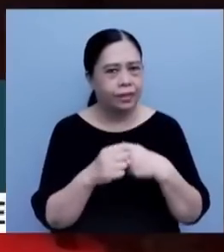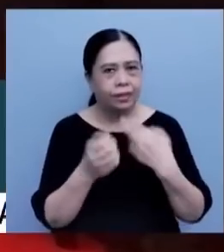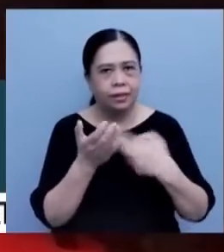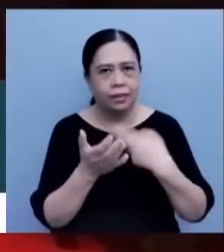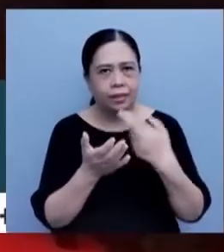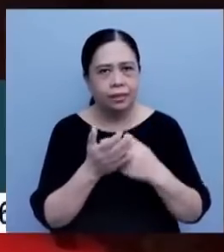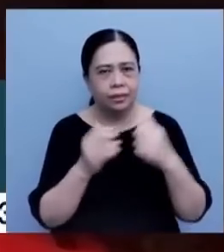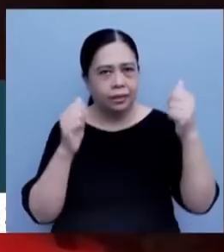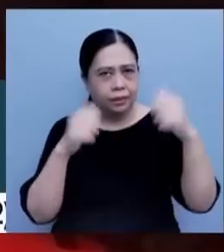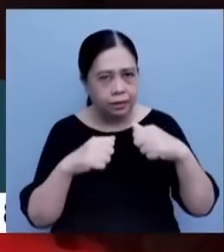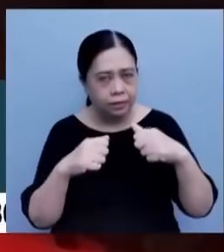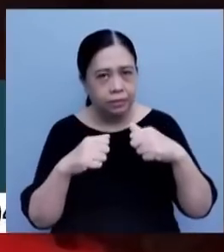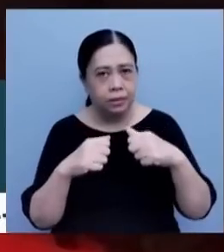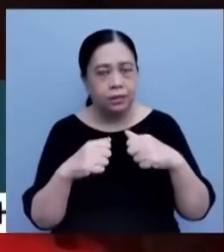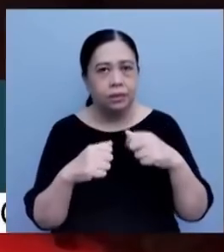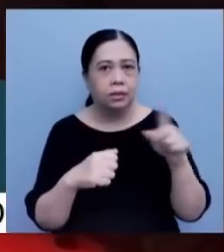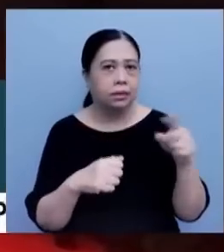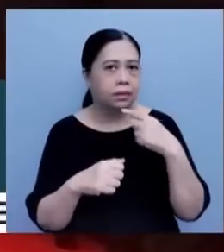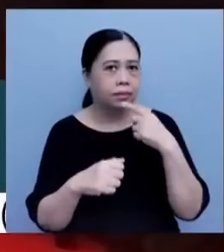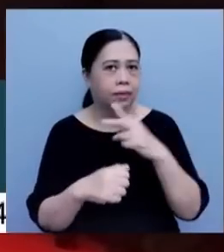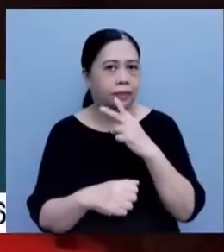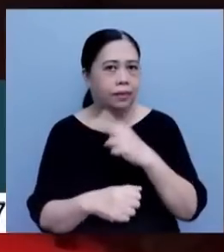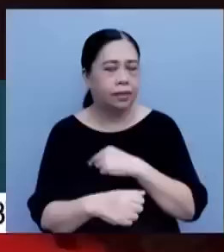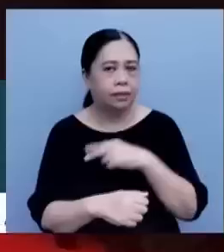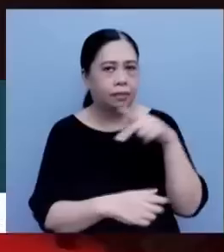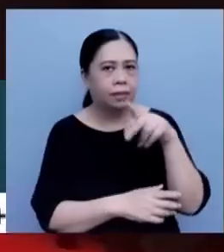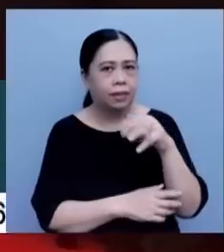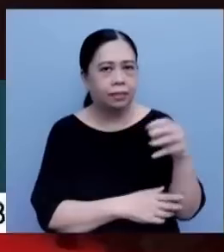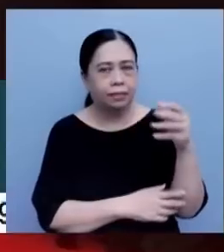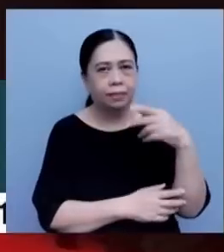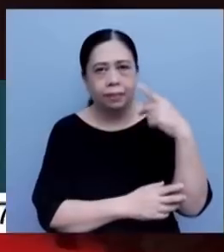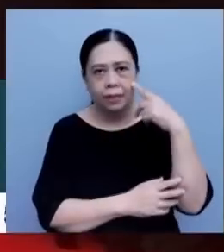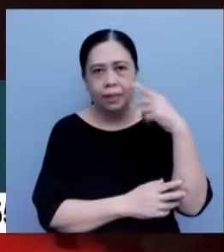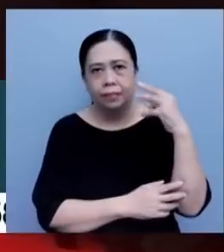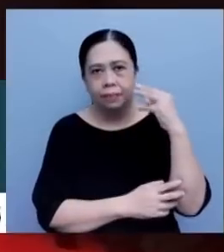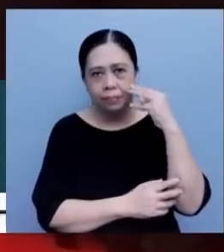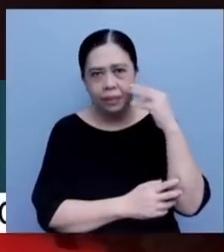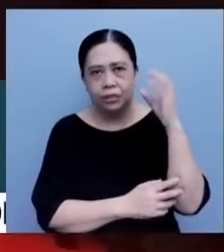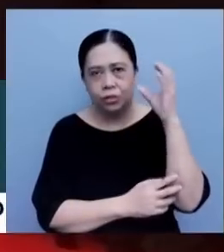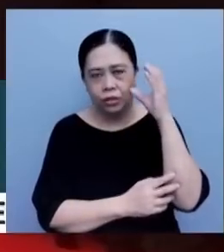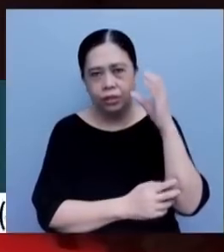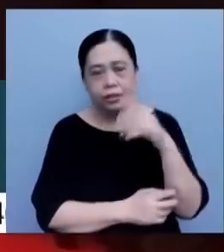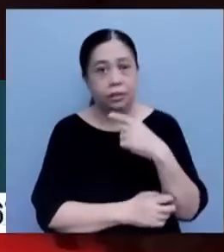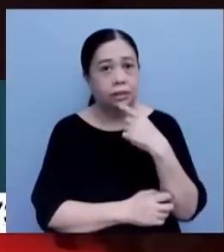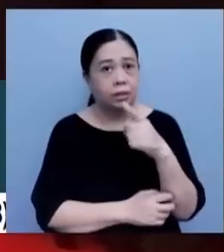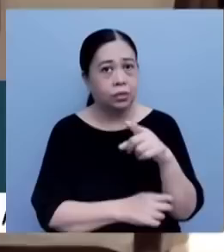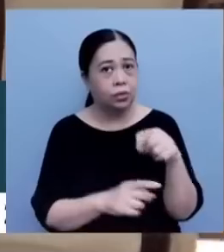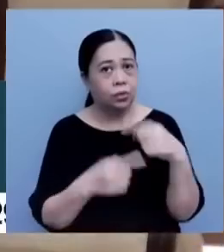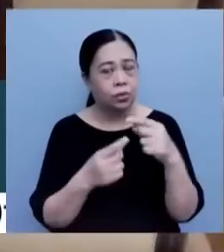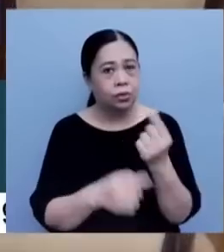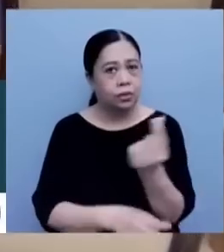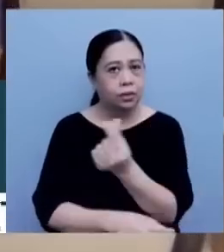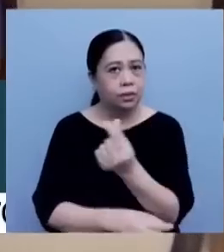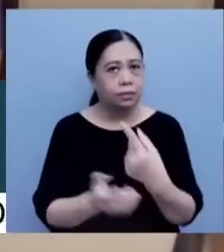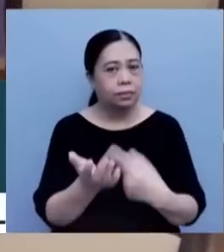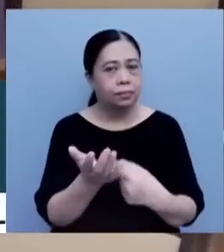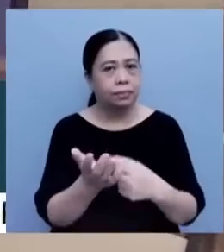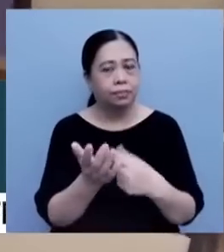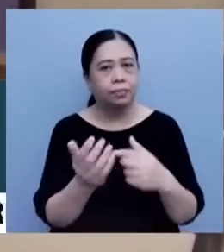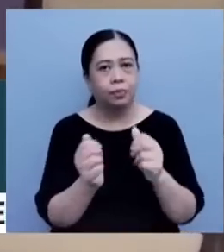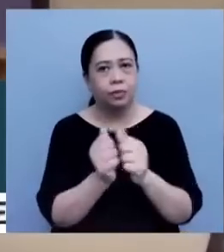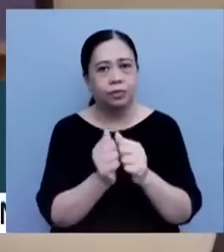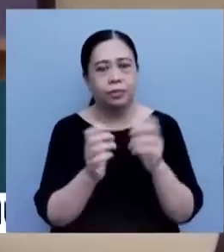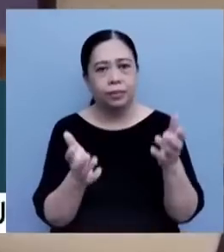agreement. That's according to Vietnamese Prime Minister Pham Minh Chinh. He said that during his bilateral meeting with Philippine